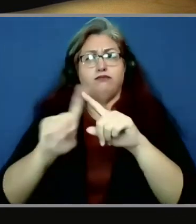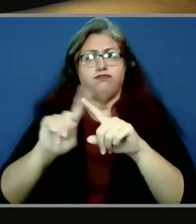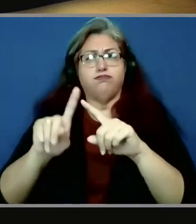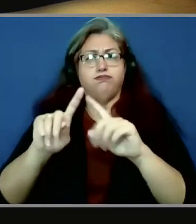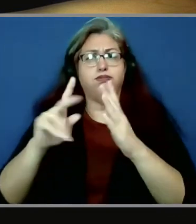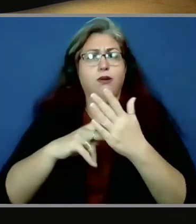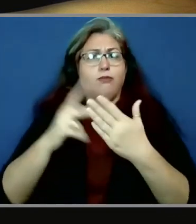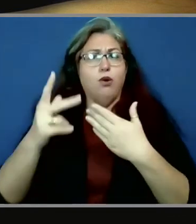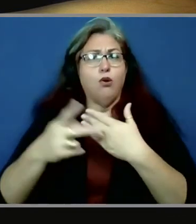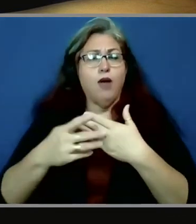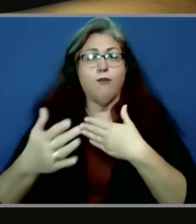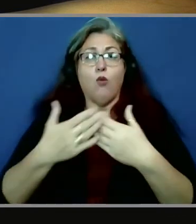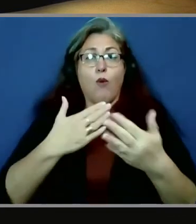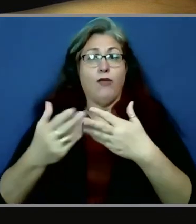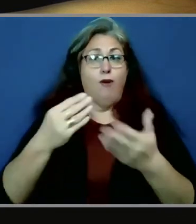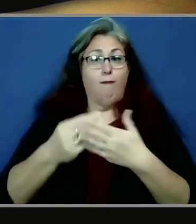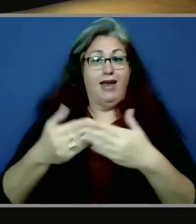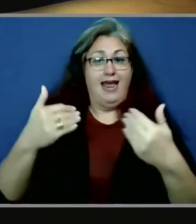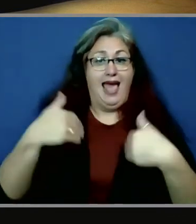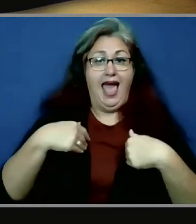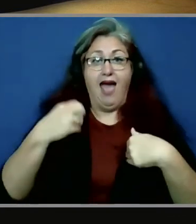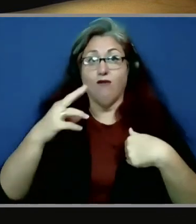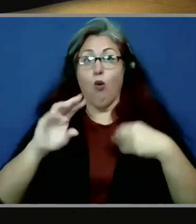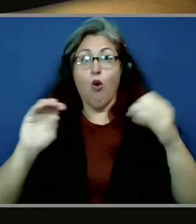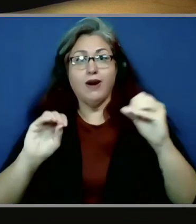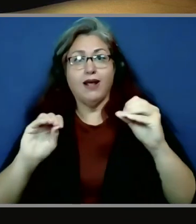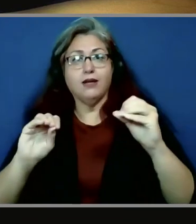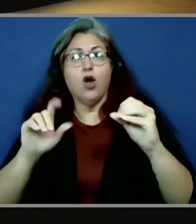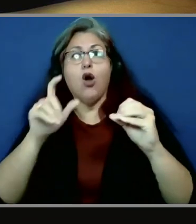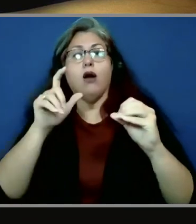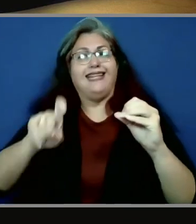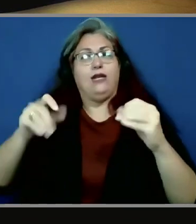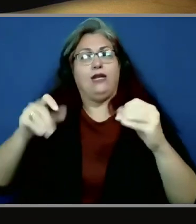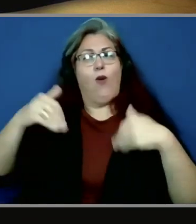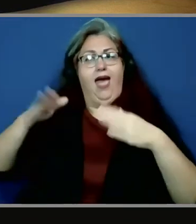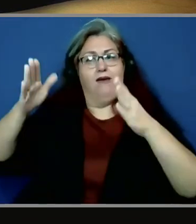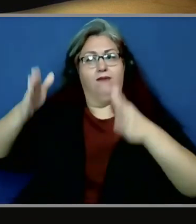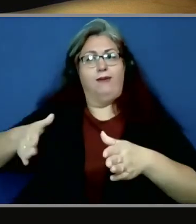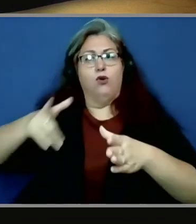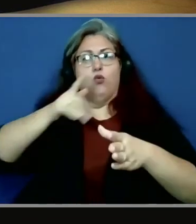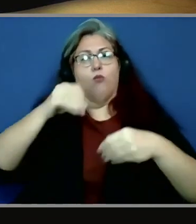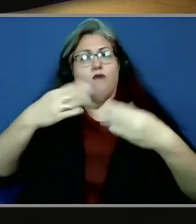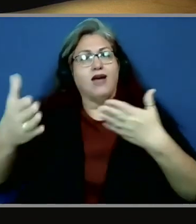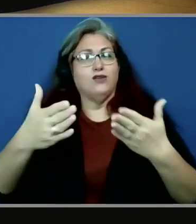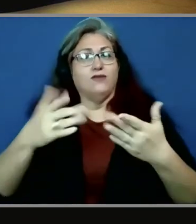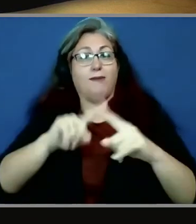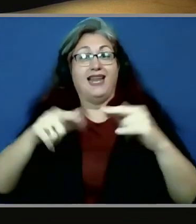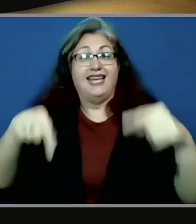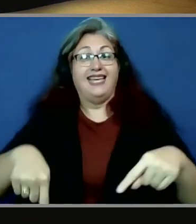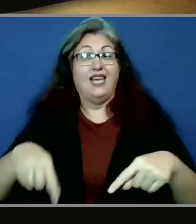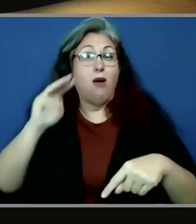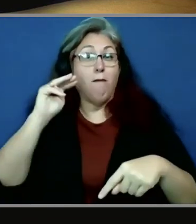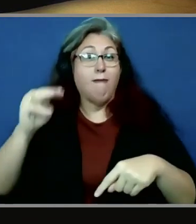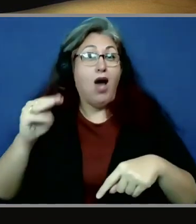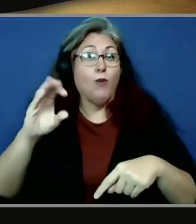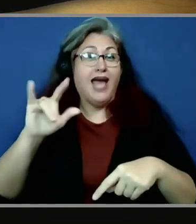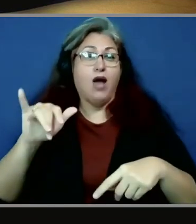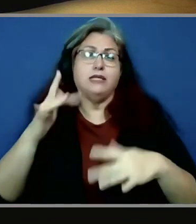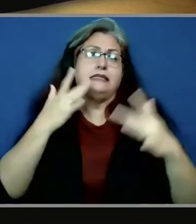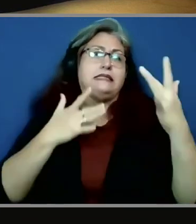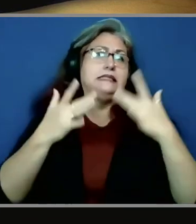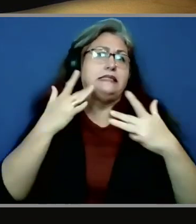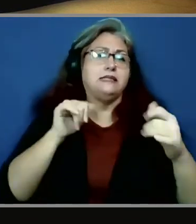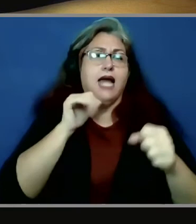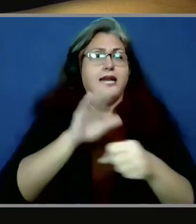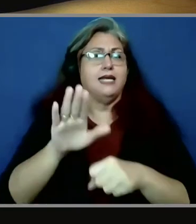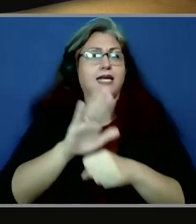have the funding or not, you need to have service providers, and we're sorely lacking in that here in Maui County. So I think what we need to